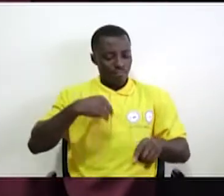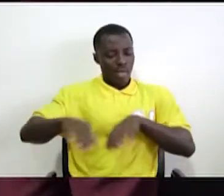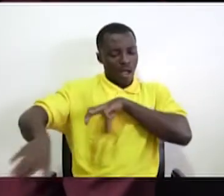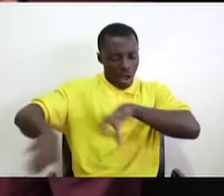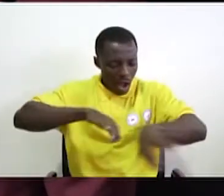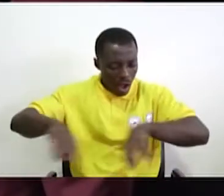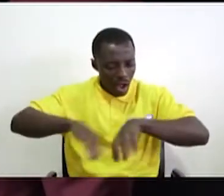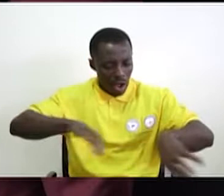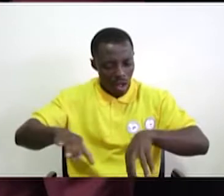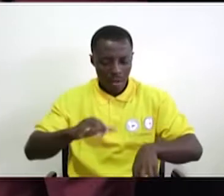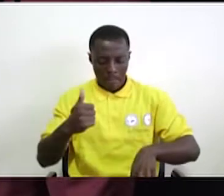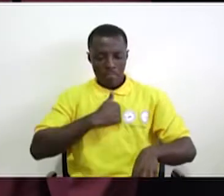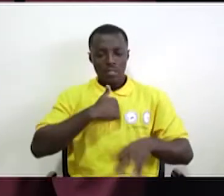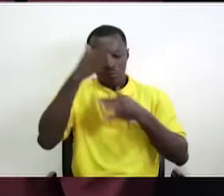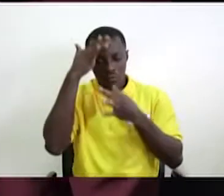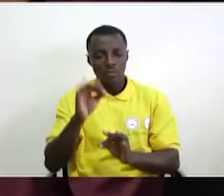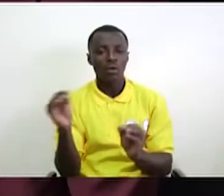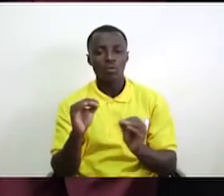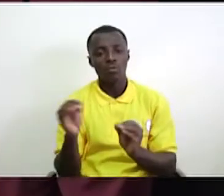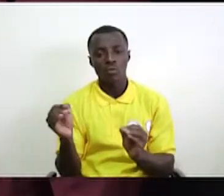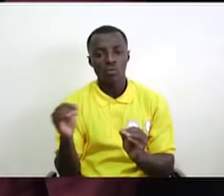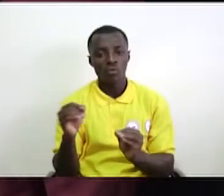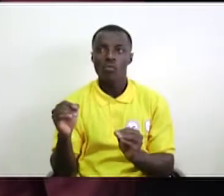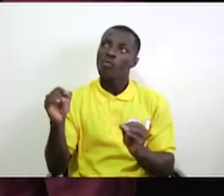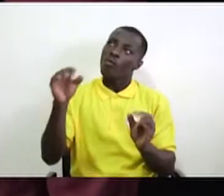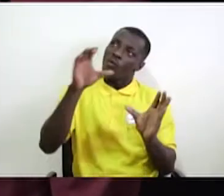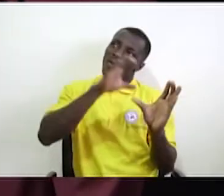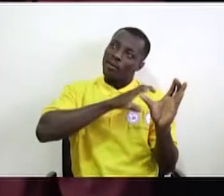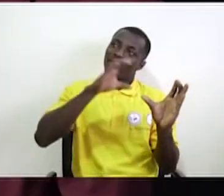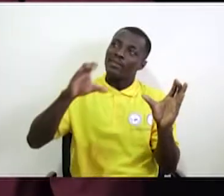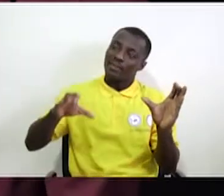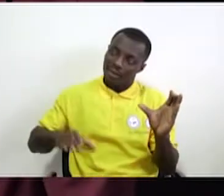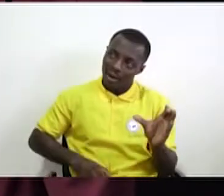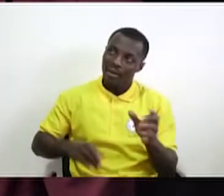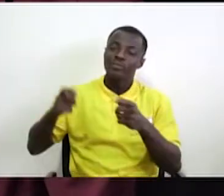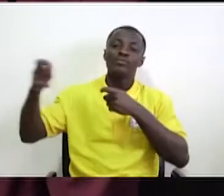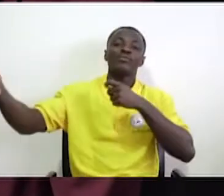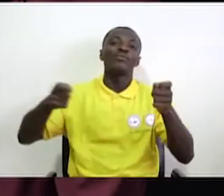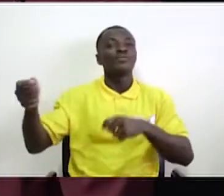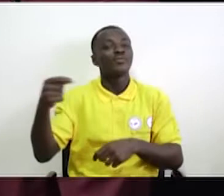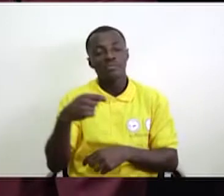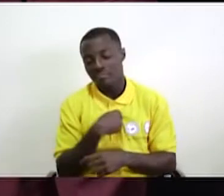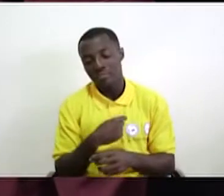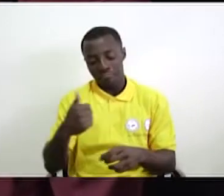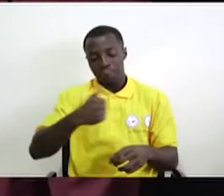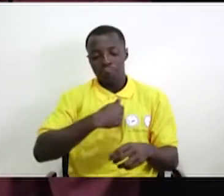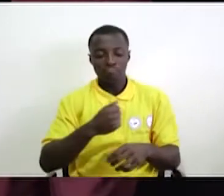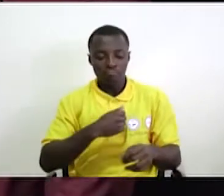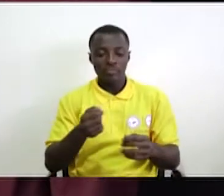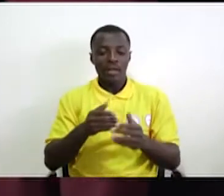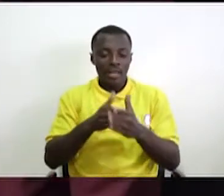motivation for living and the nature that rules me radically has